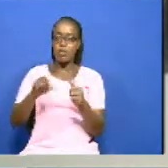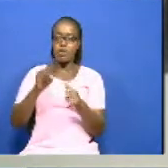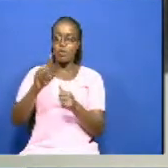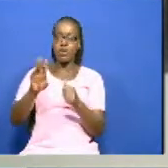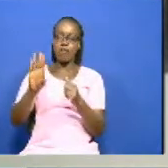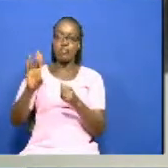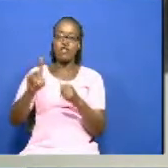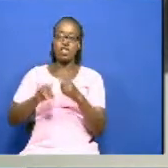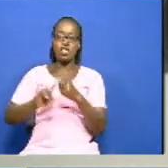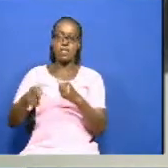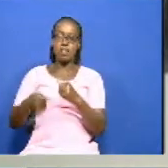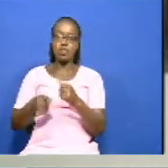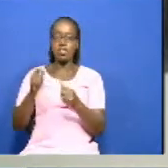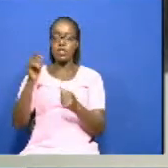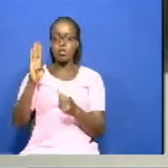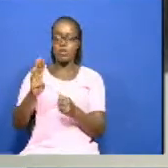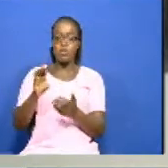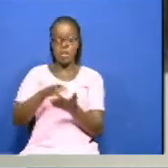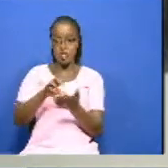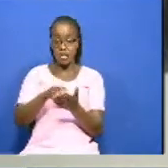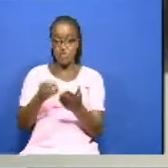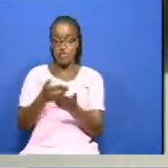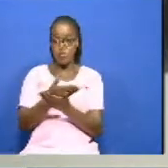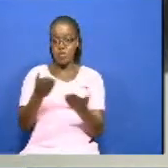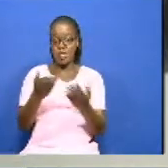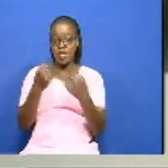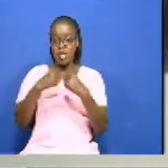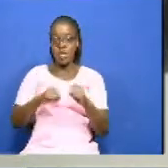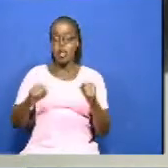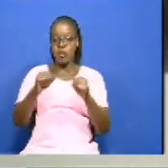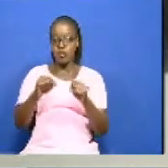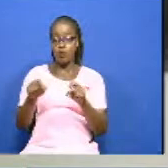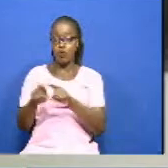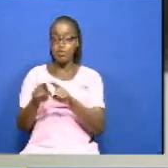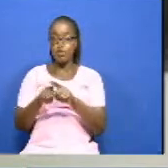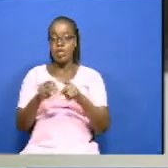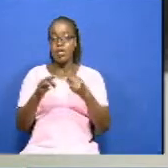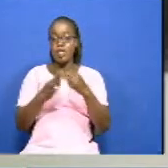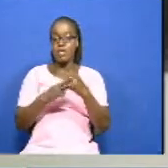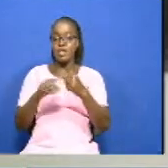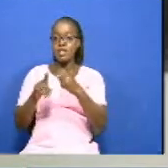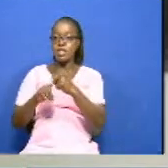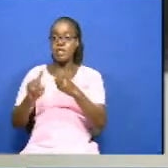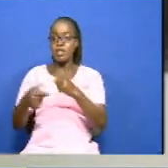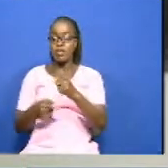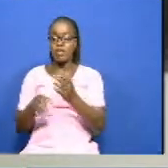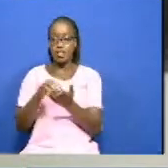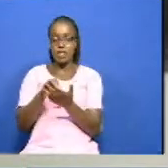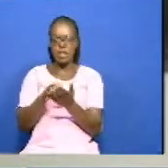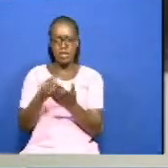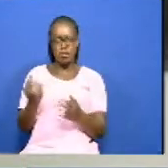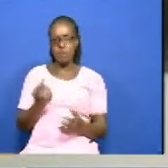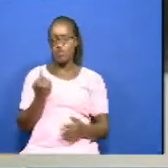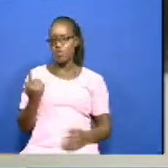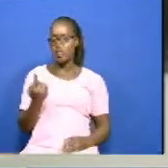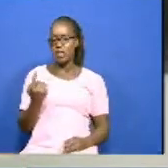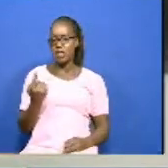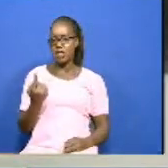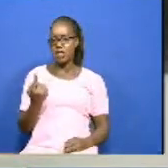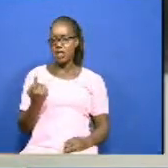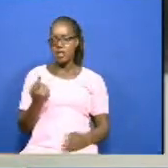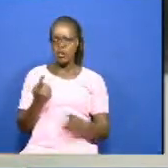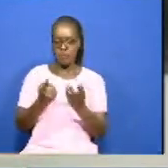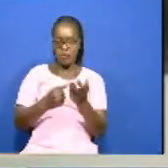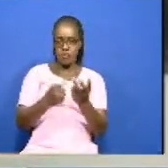146,000 TB cases. Of that, we are only able to identify 86,000 cases. So if you do the math,